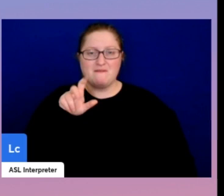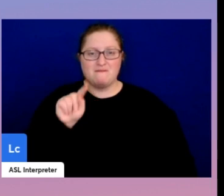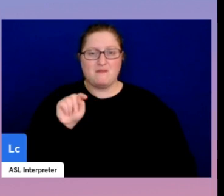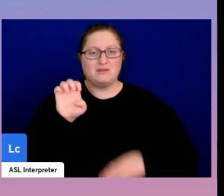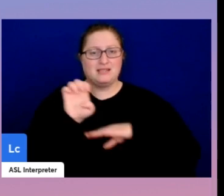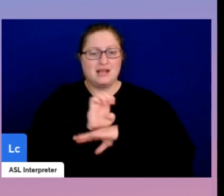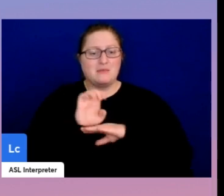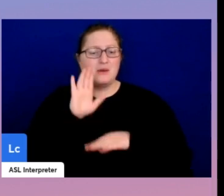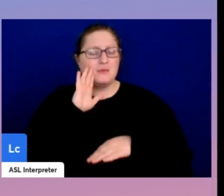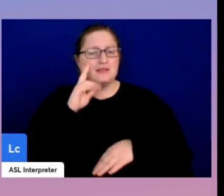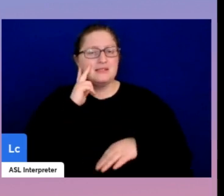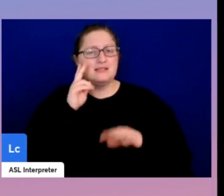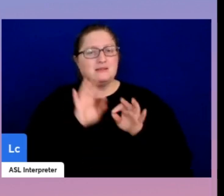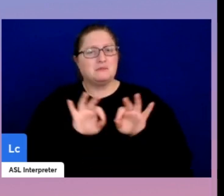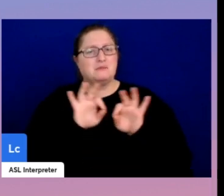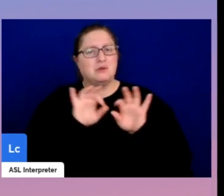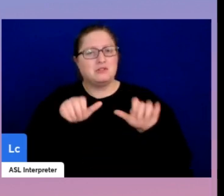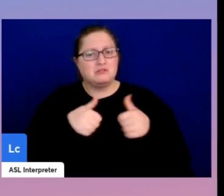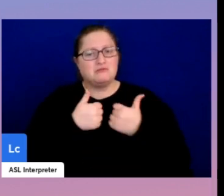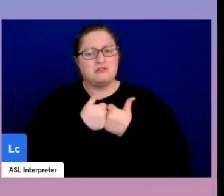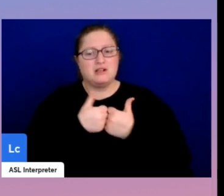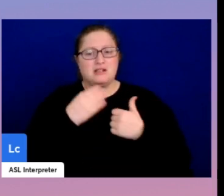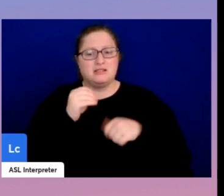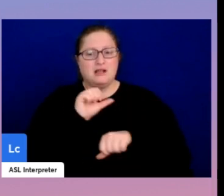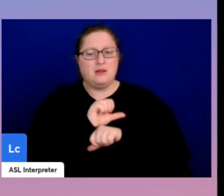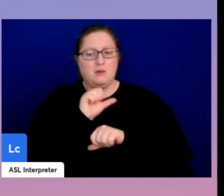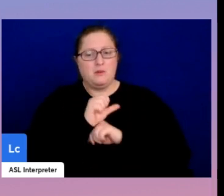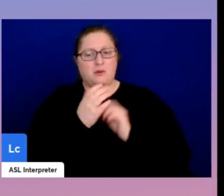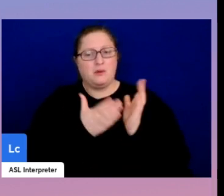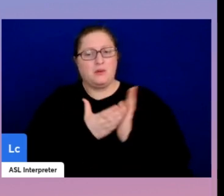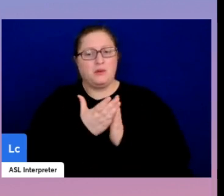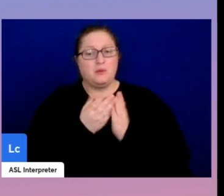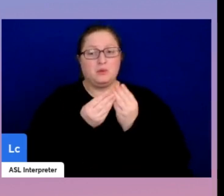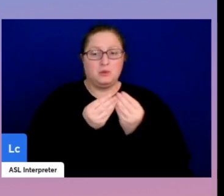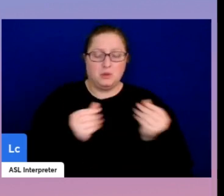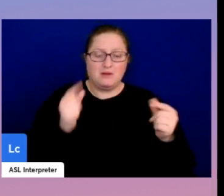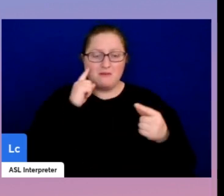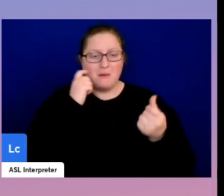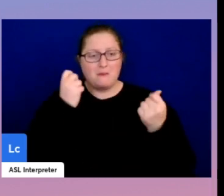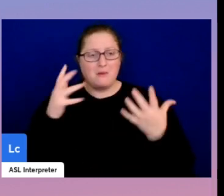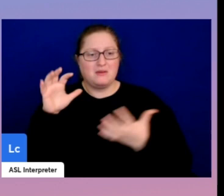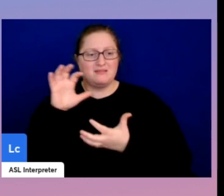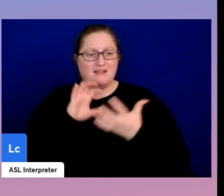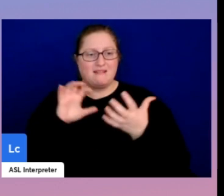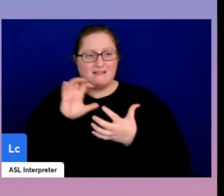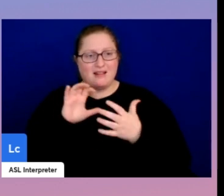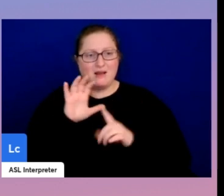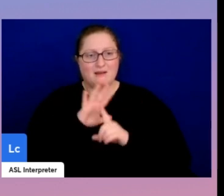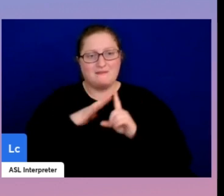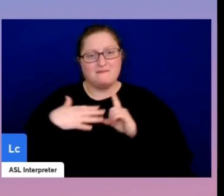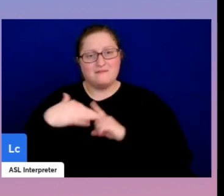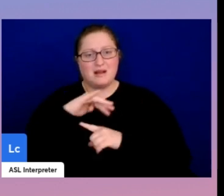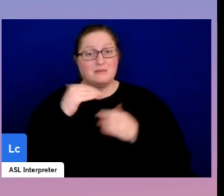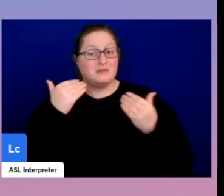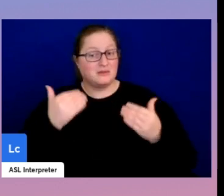key challenges and the work through the solution for multi-cloud environments. Let's get started.